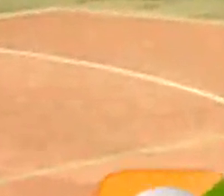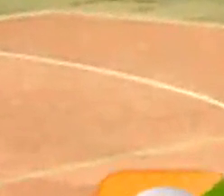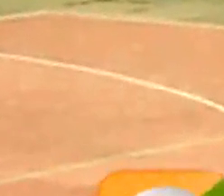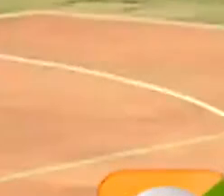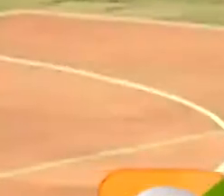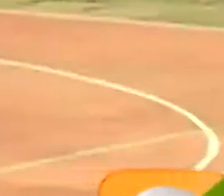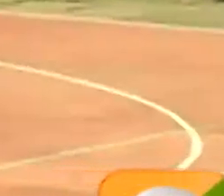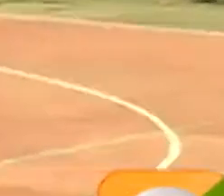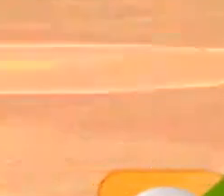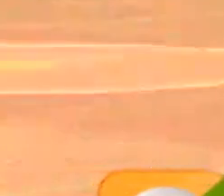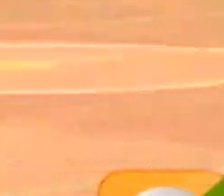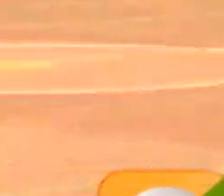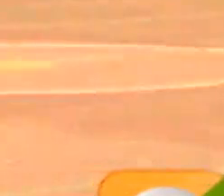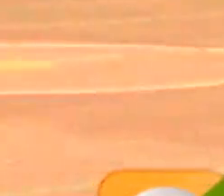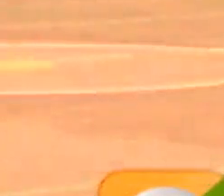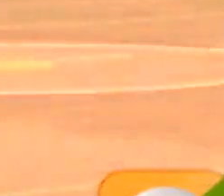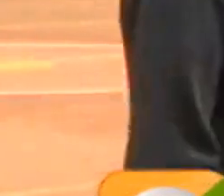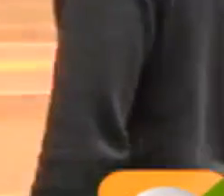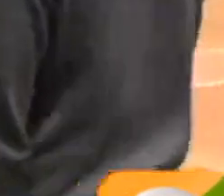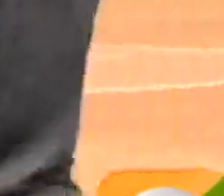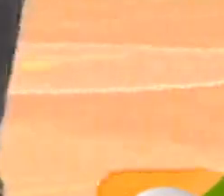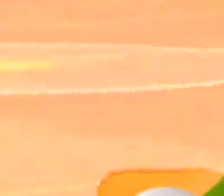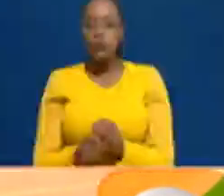Ulinzi Sharks. Easy match,